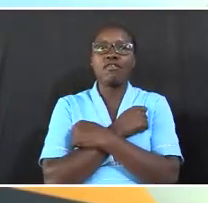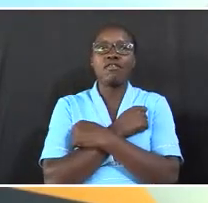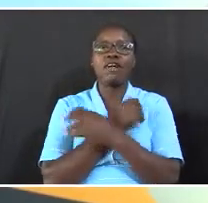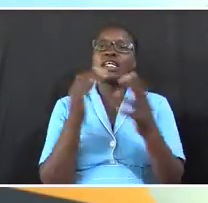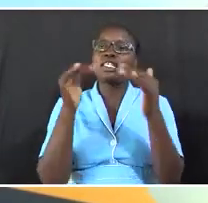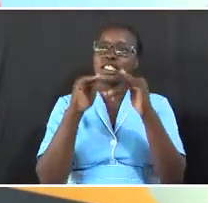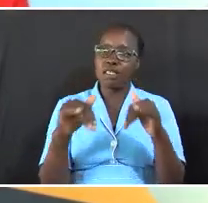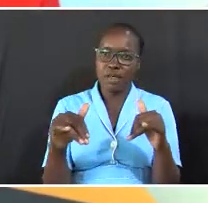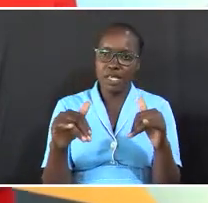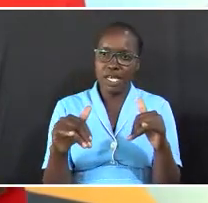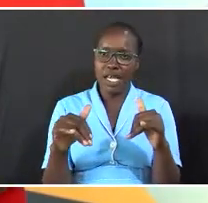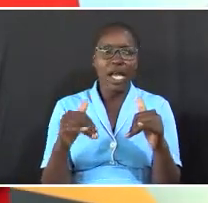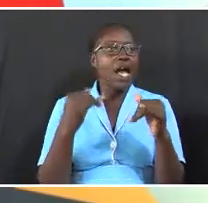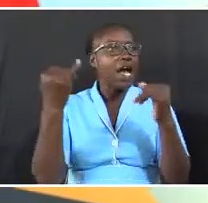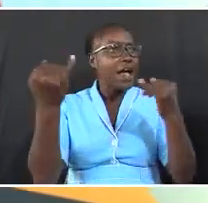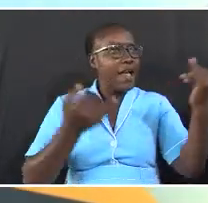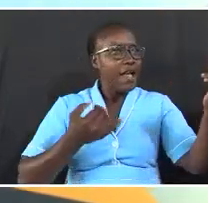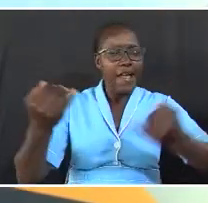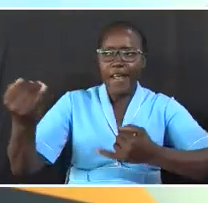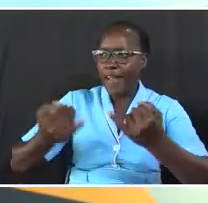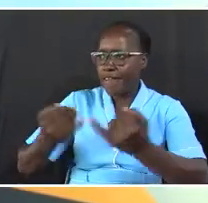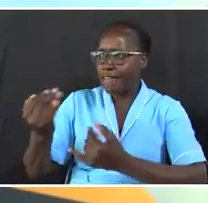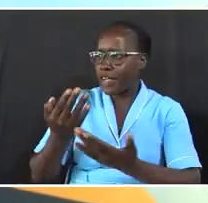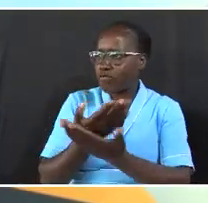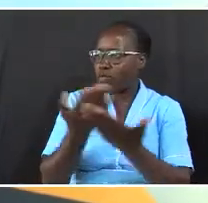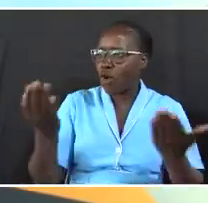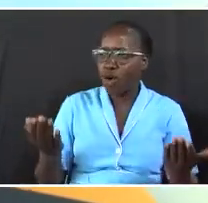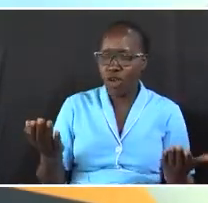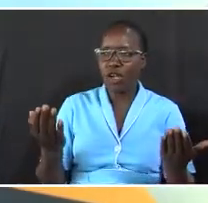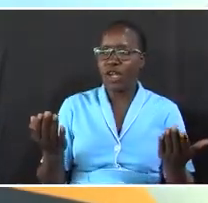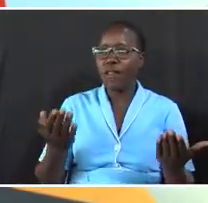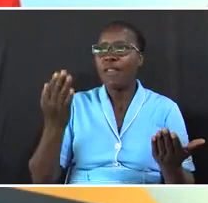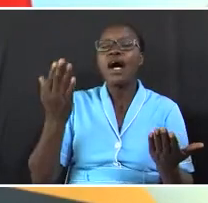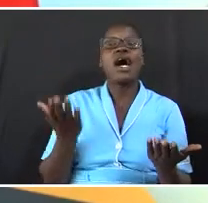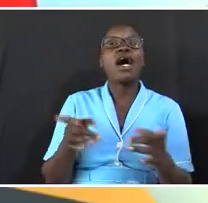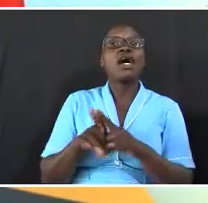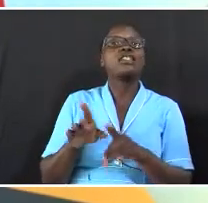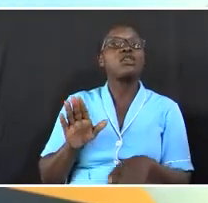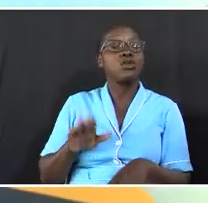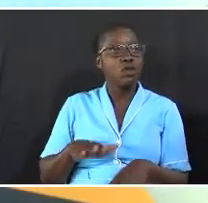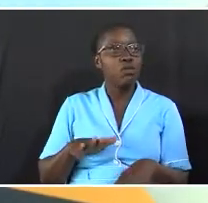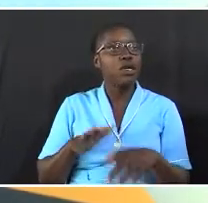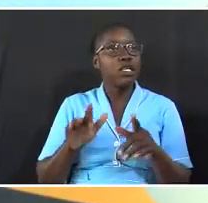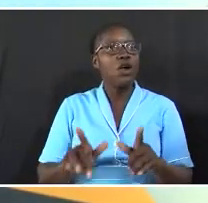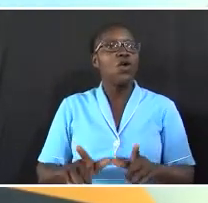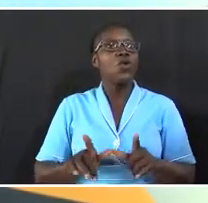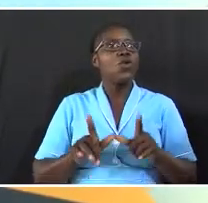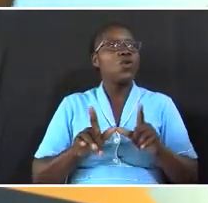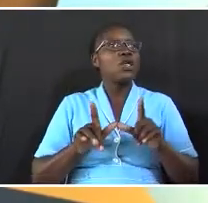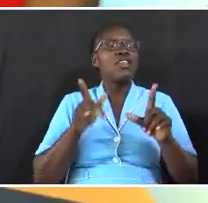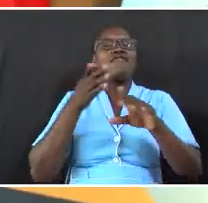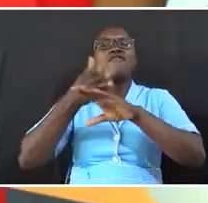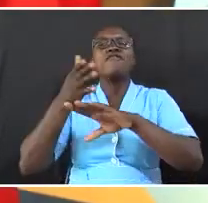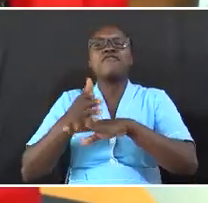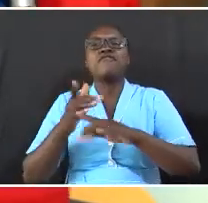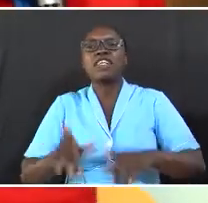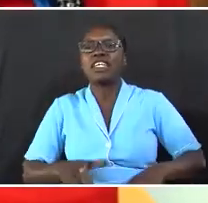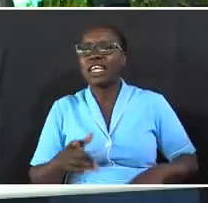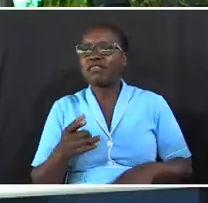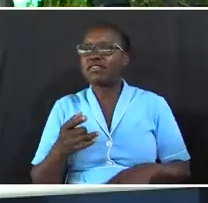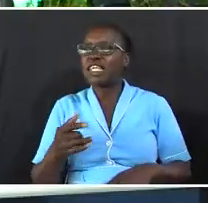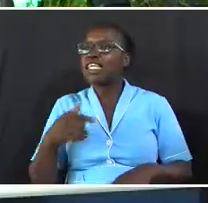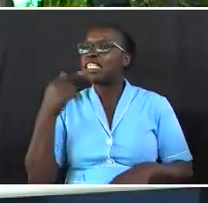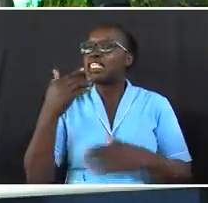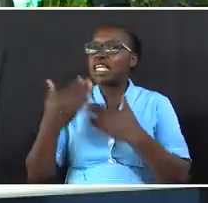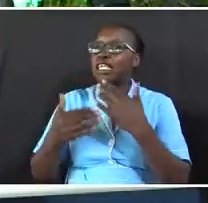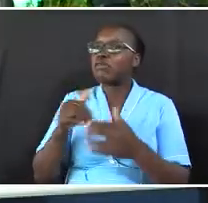seminar. I want to invite you, all of you. You know, as women, we live fake lives. Tell your neighbor, don't live a